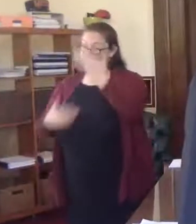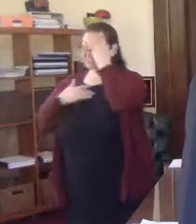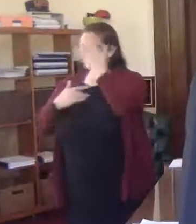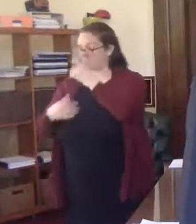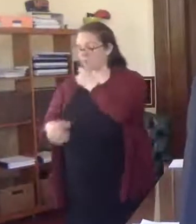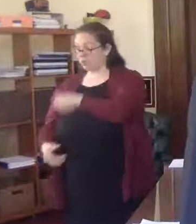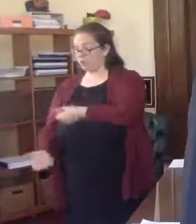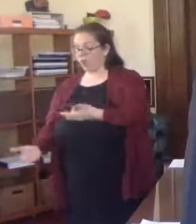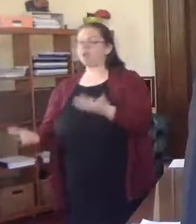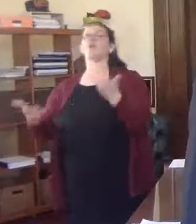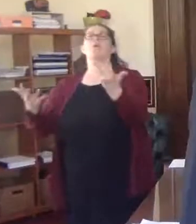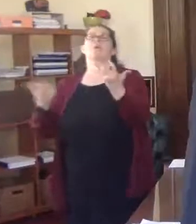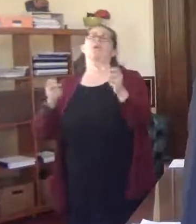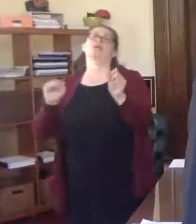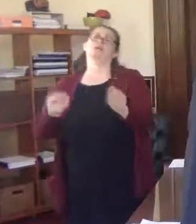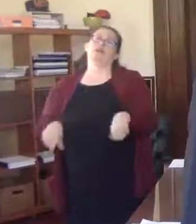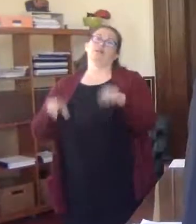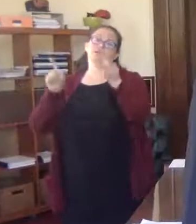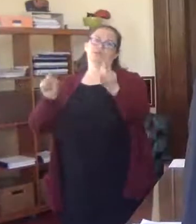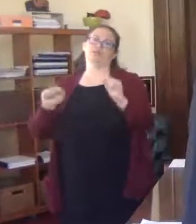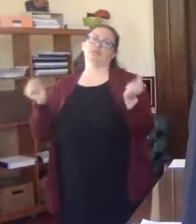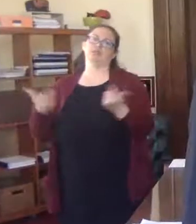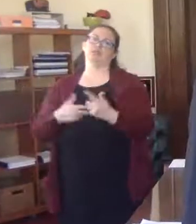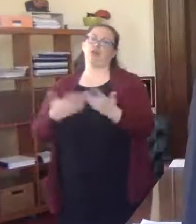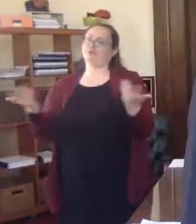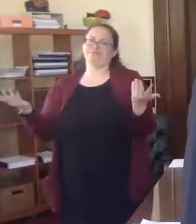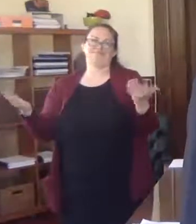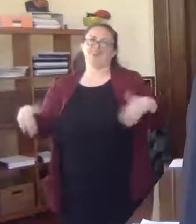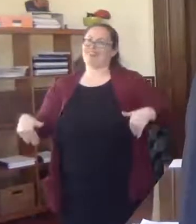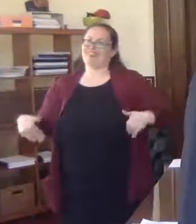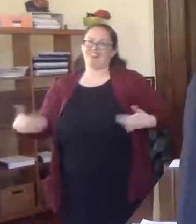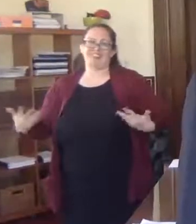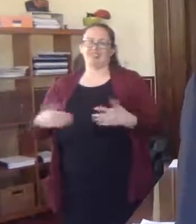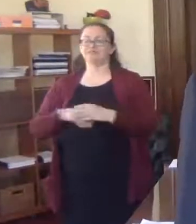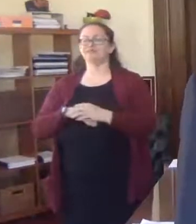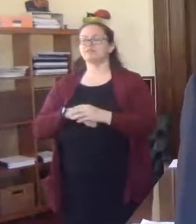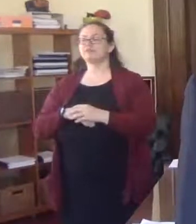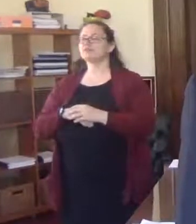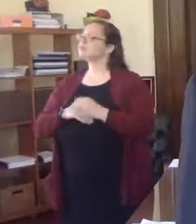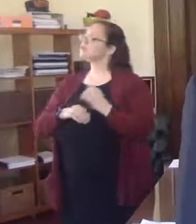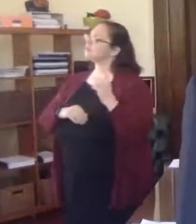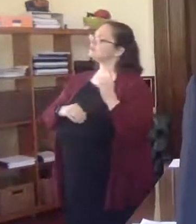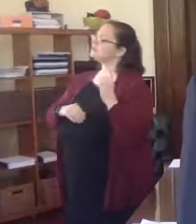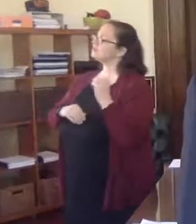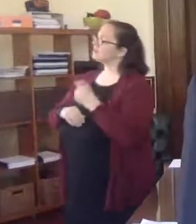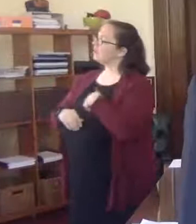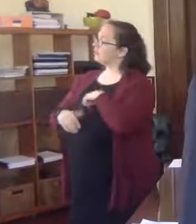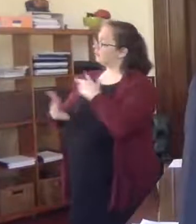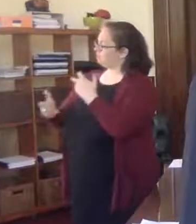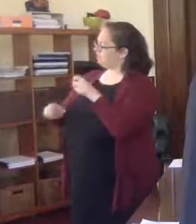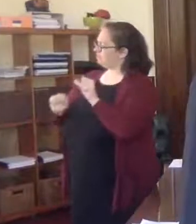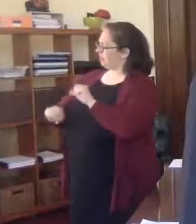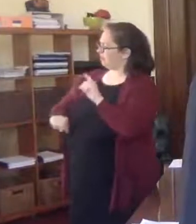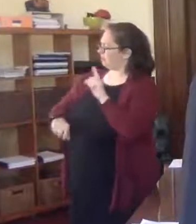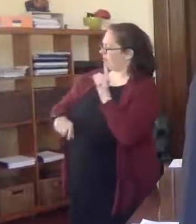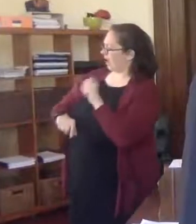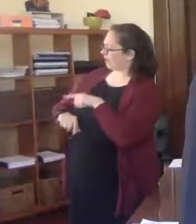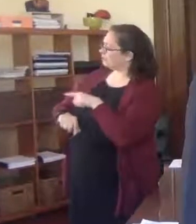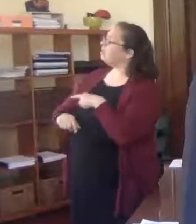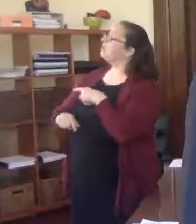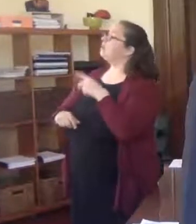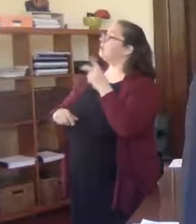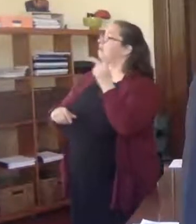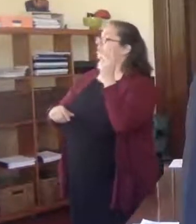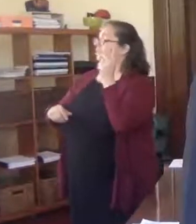final question for the doctor, one we often get, but we don't get a chance to ask you, Dr. Eccles. People who continue to see businesses